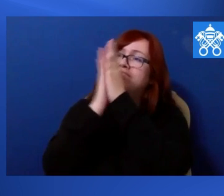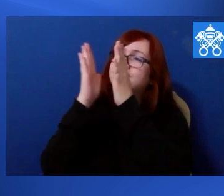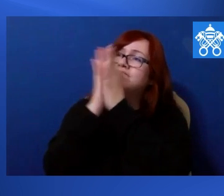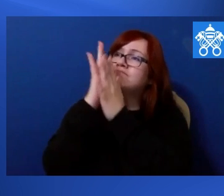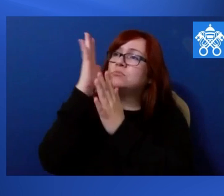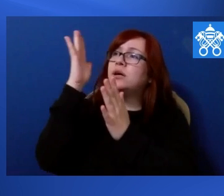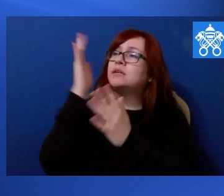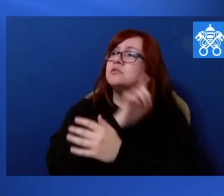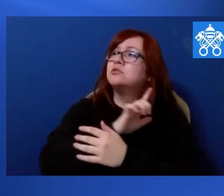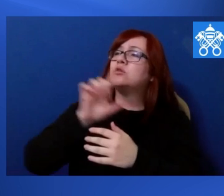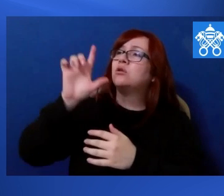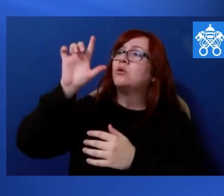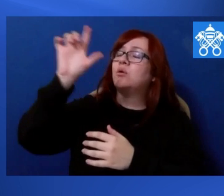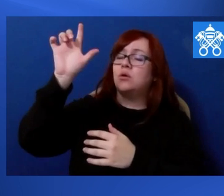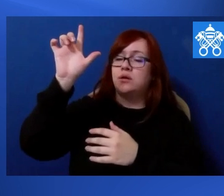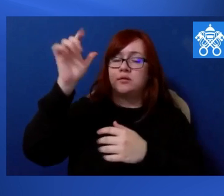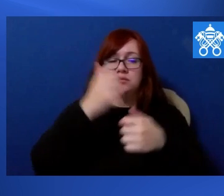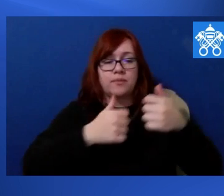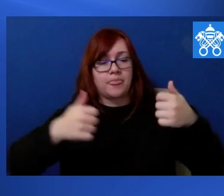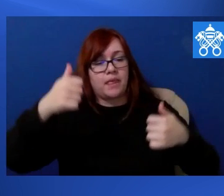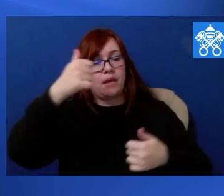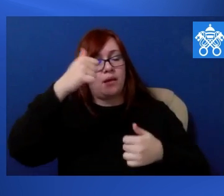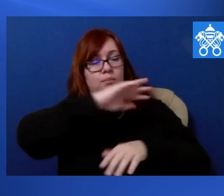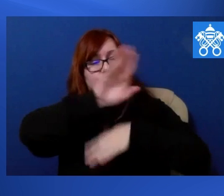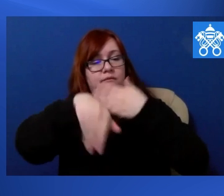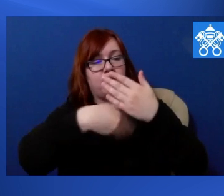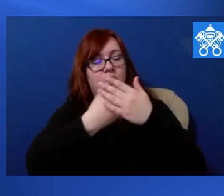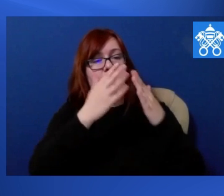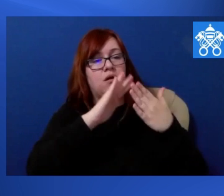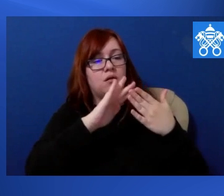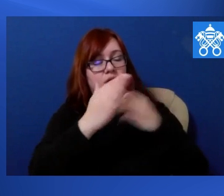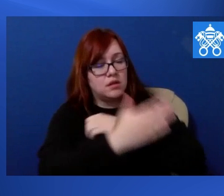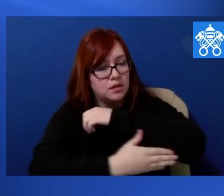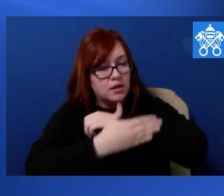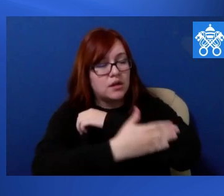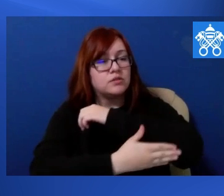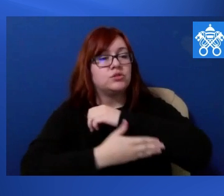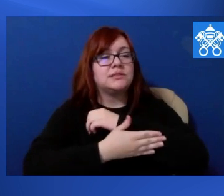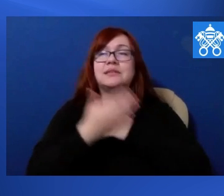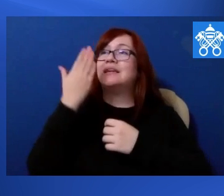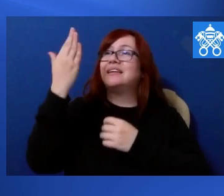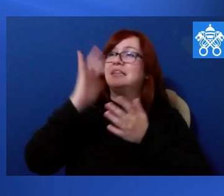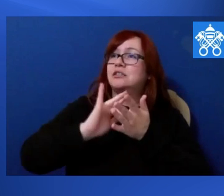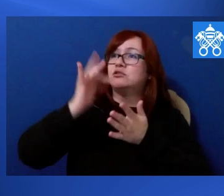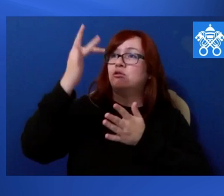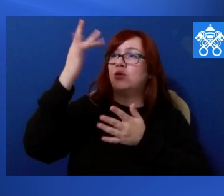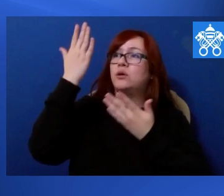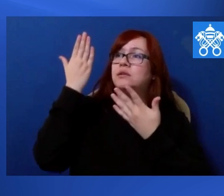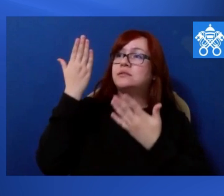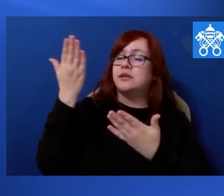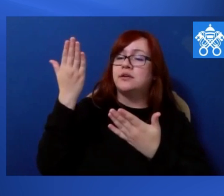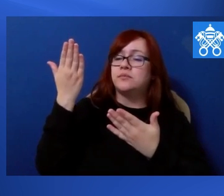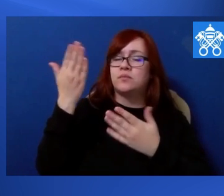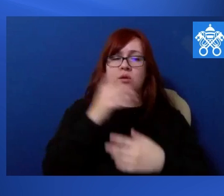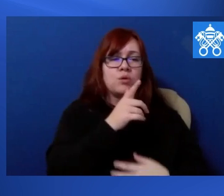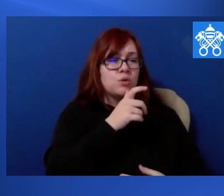Lord. High above all nations is the Lord, above the heavens his glory. Who is like